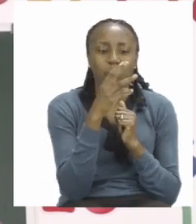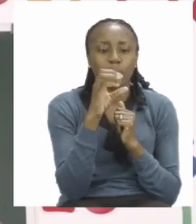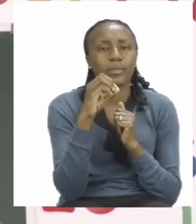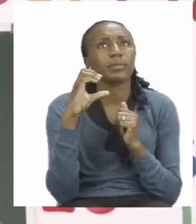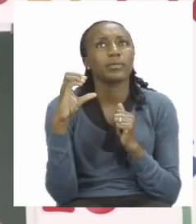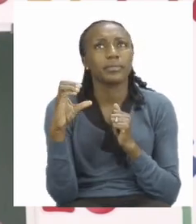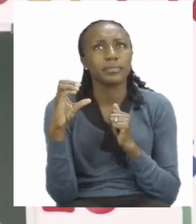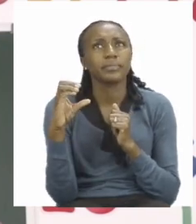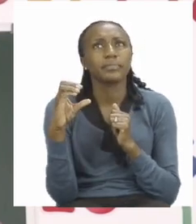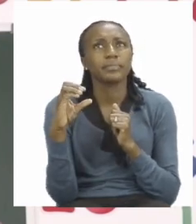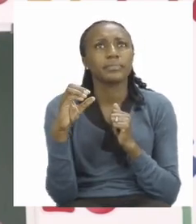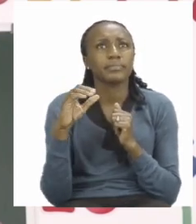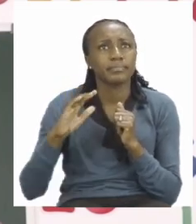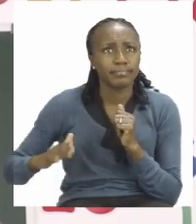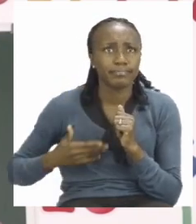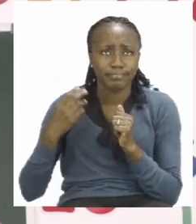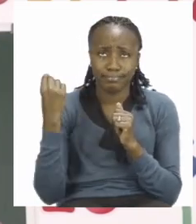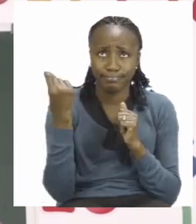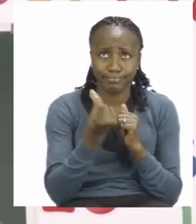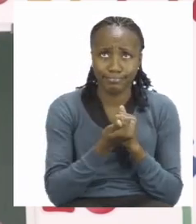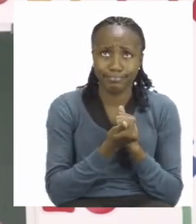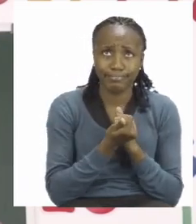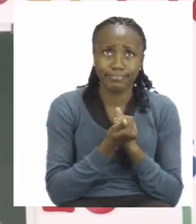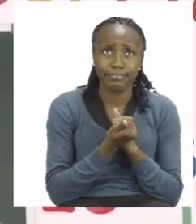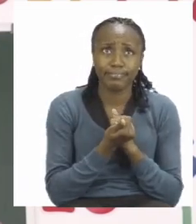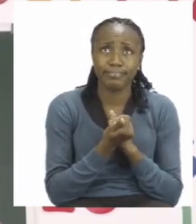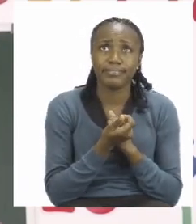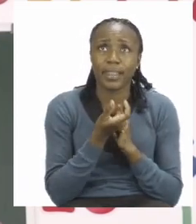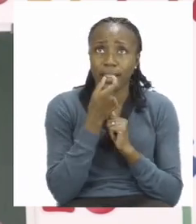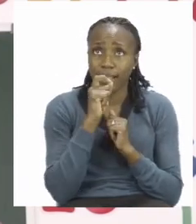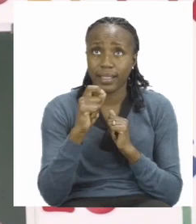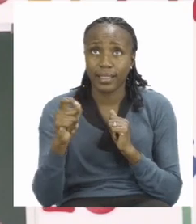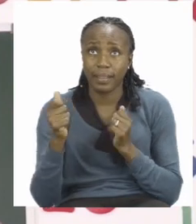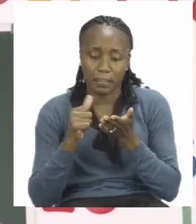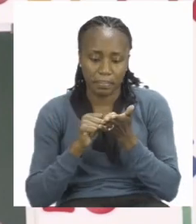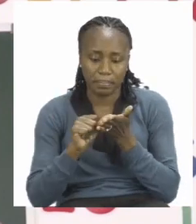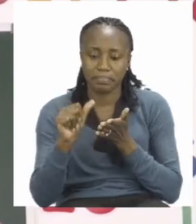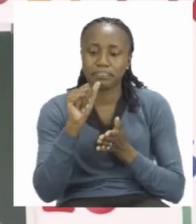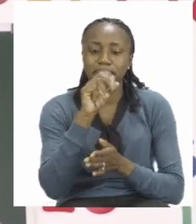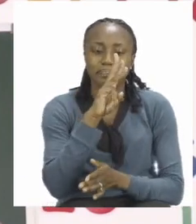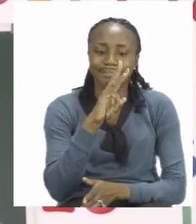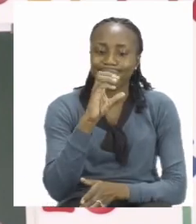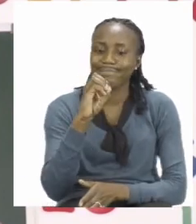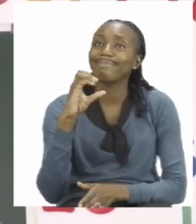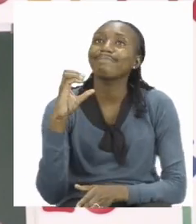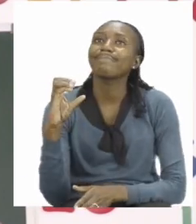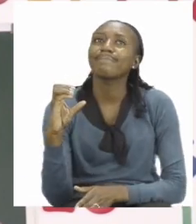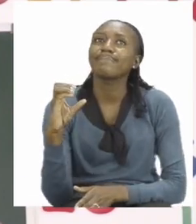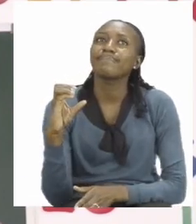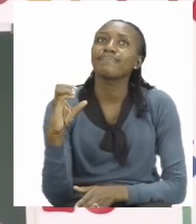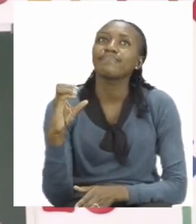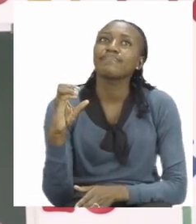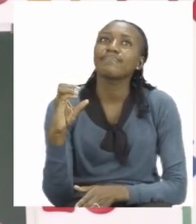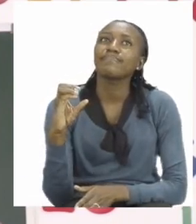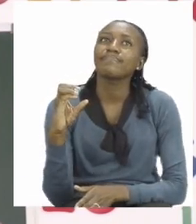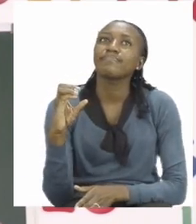we want to buy the pencil, we will pay 30 cents. So we're going to be using